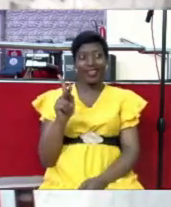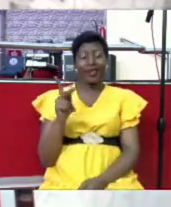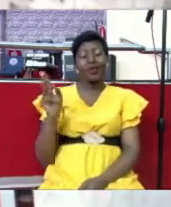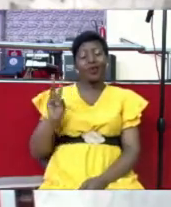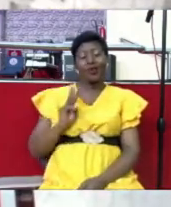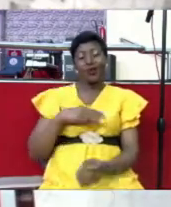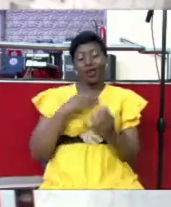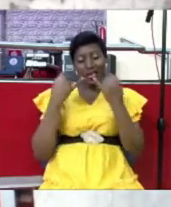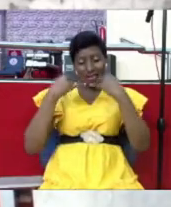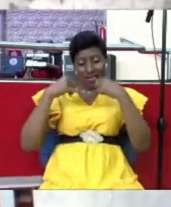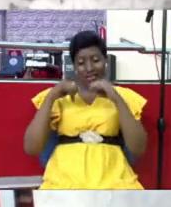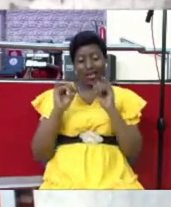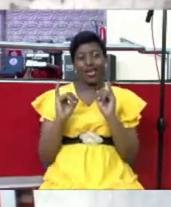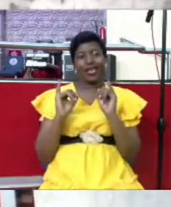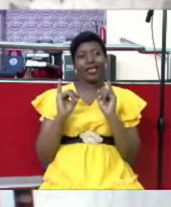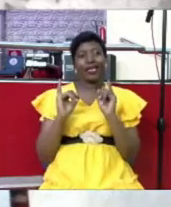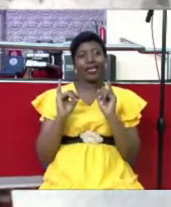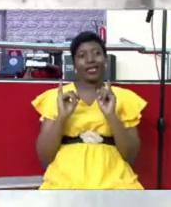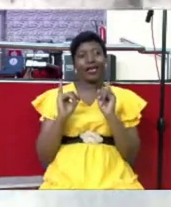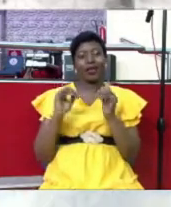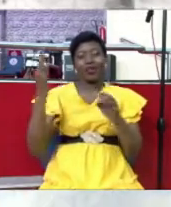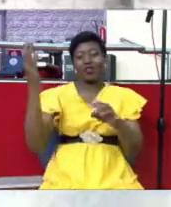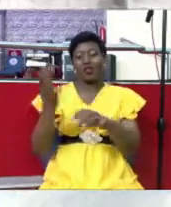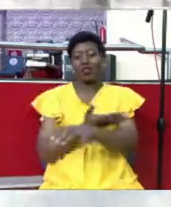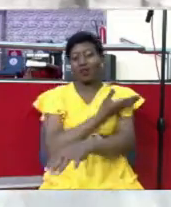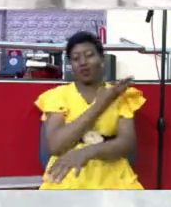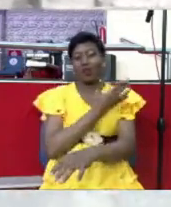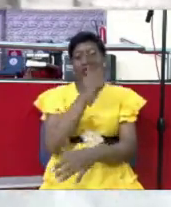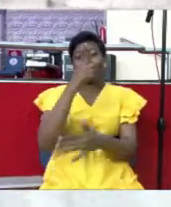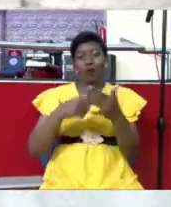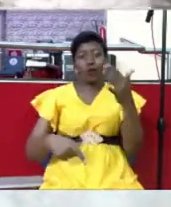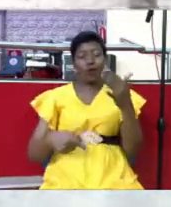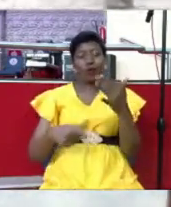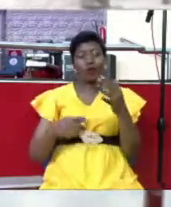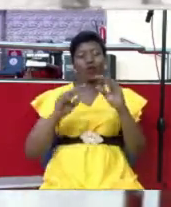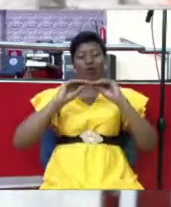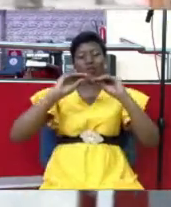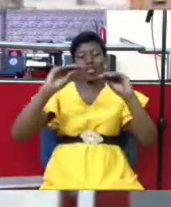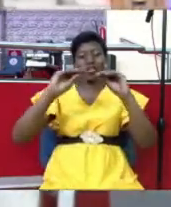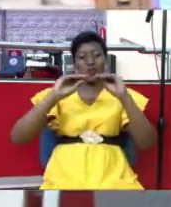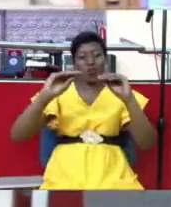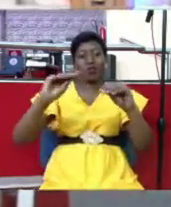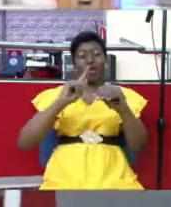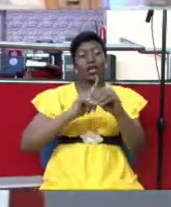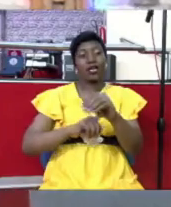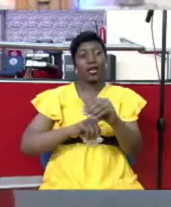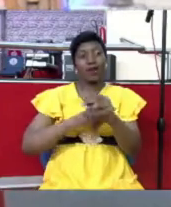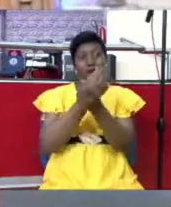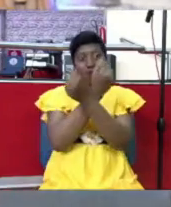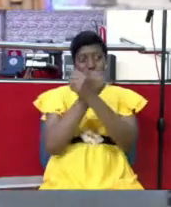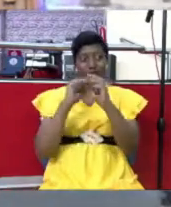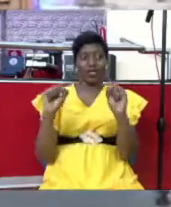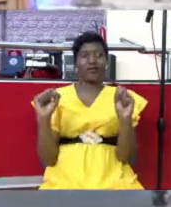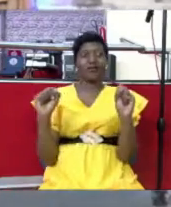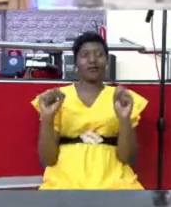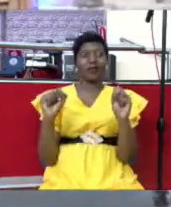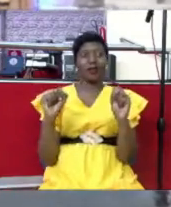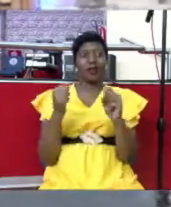remove that which was brought to us when we got born again that was not correct. Tunataka kutoa kile ambacho kilizaliwa ndani yetu ambacho